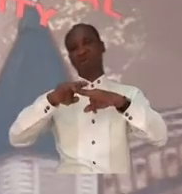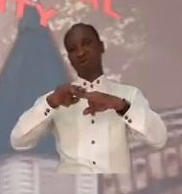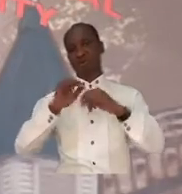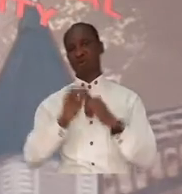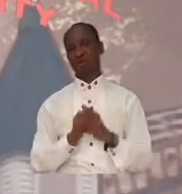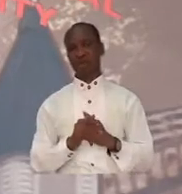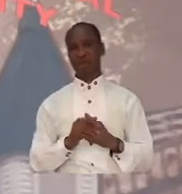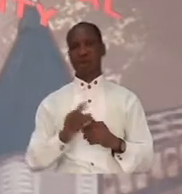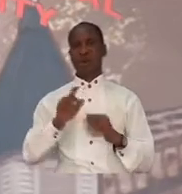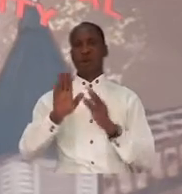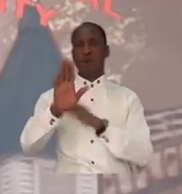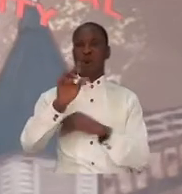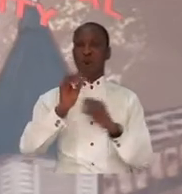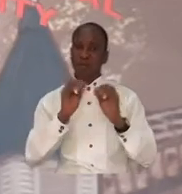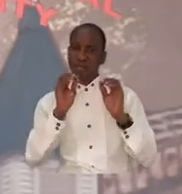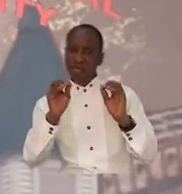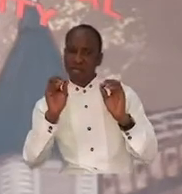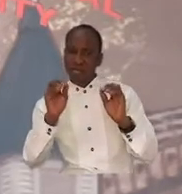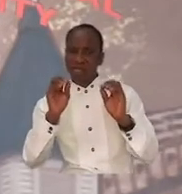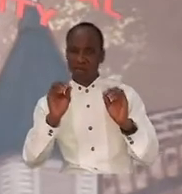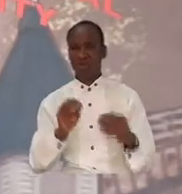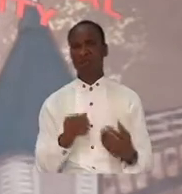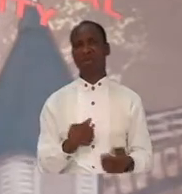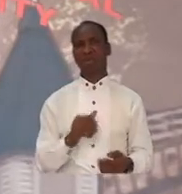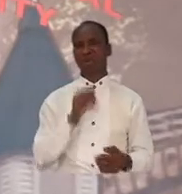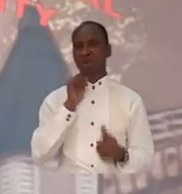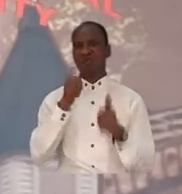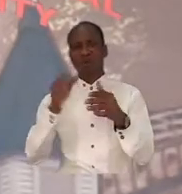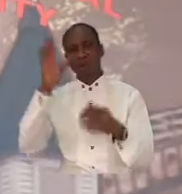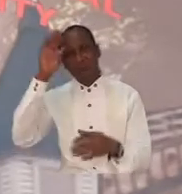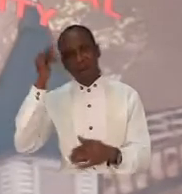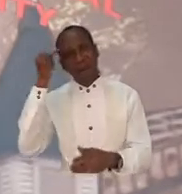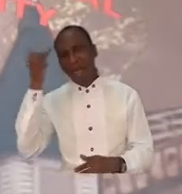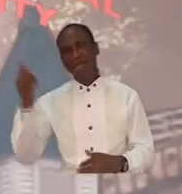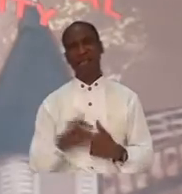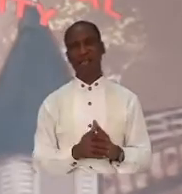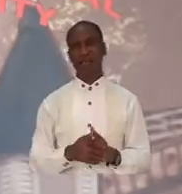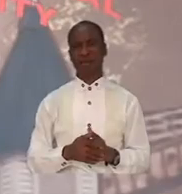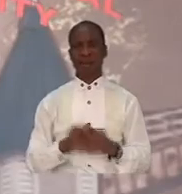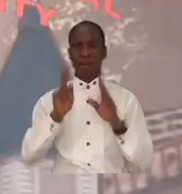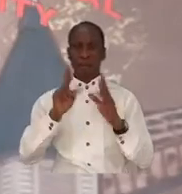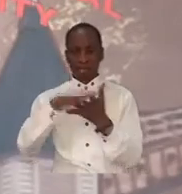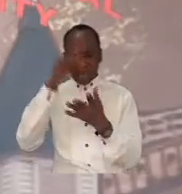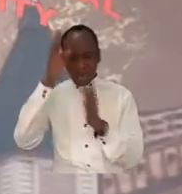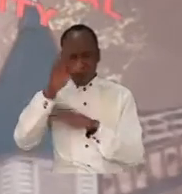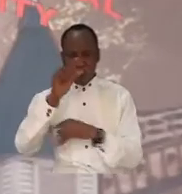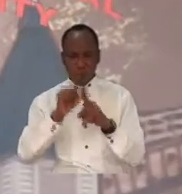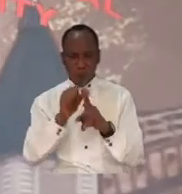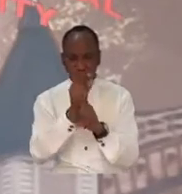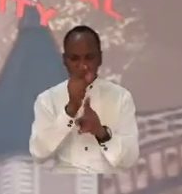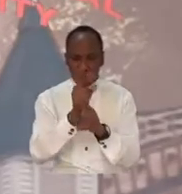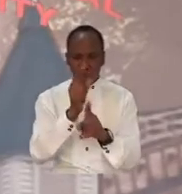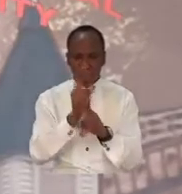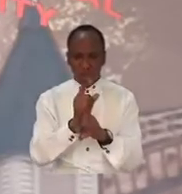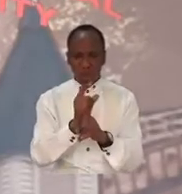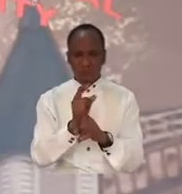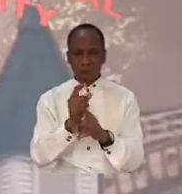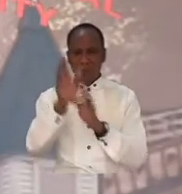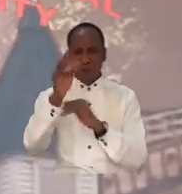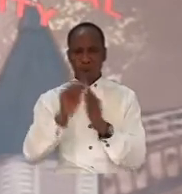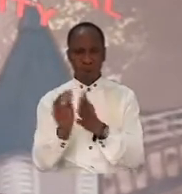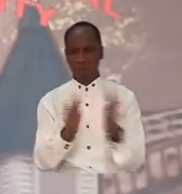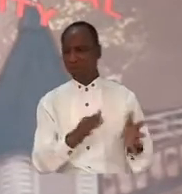be so can, oh, yes, sir. I ain't babble, oh, yes, I know, oh, here, echi. Oh, go all grow to make us all media.